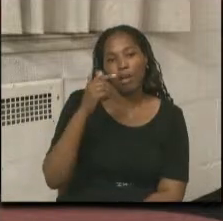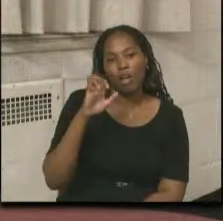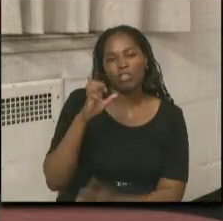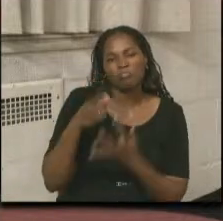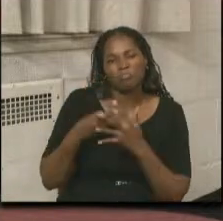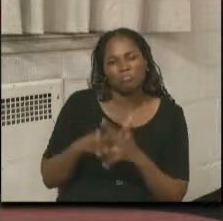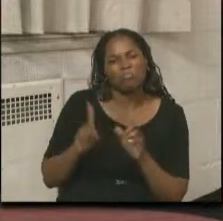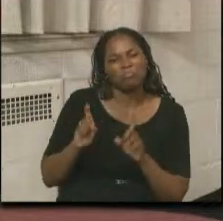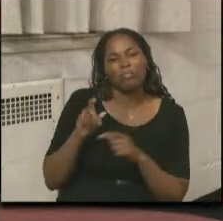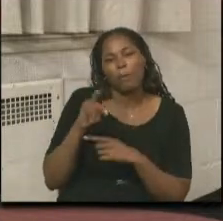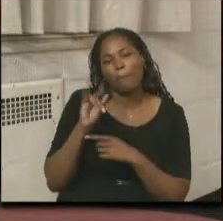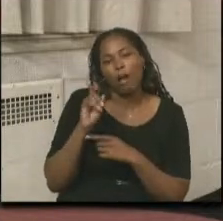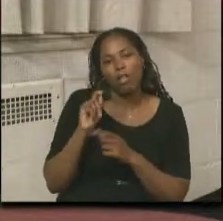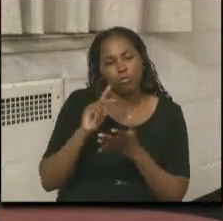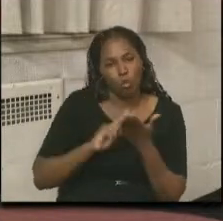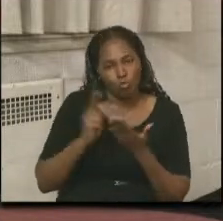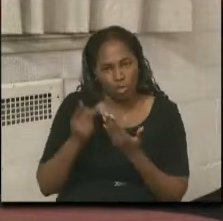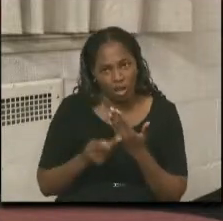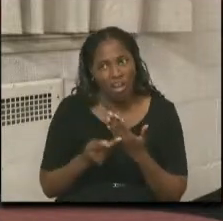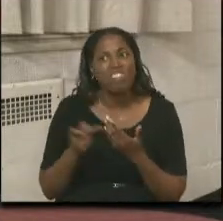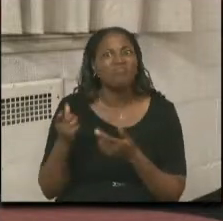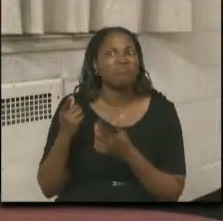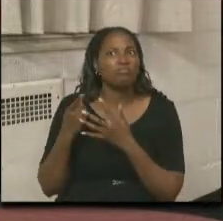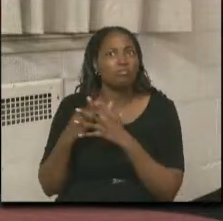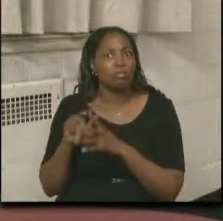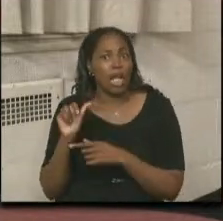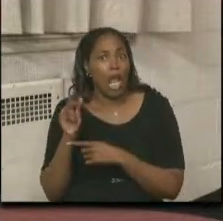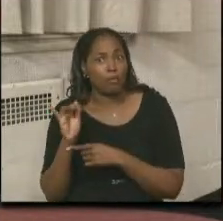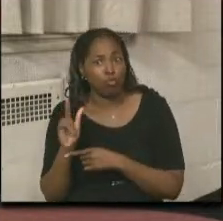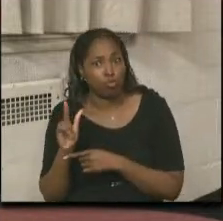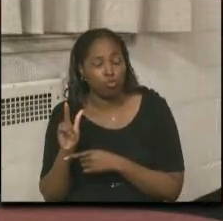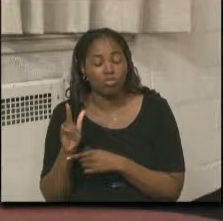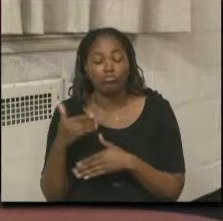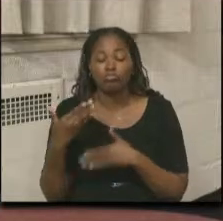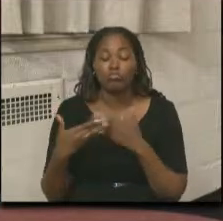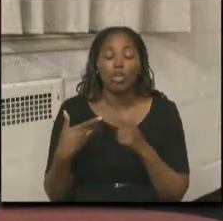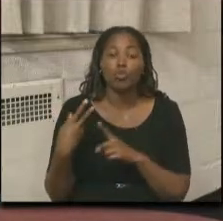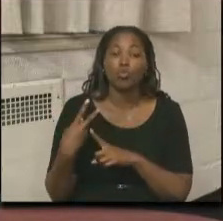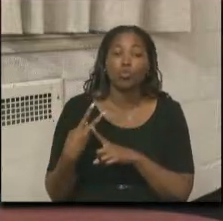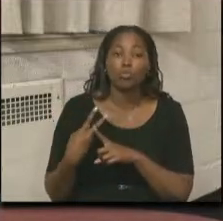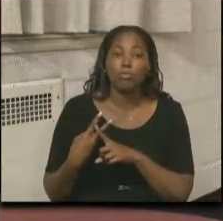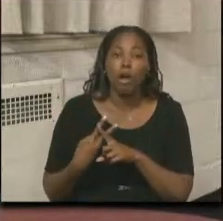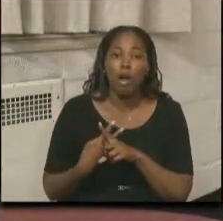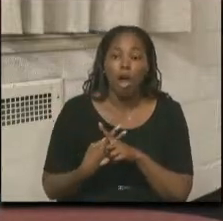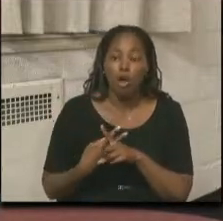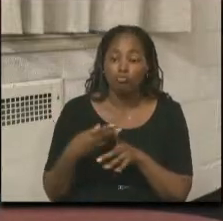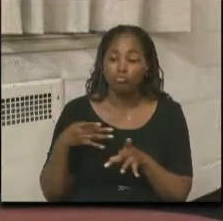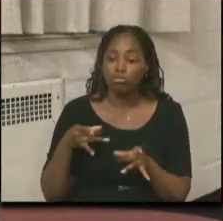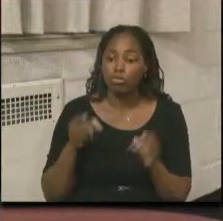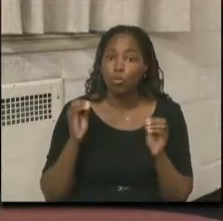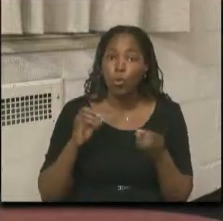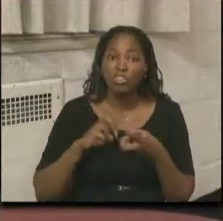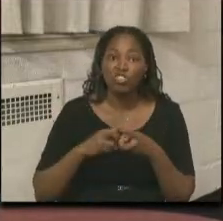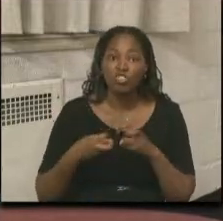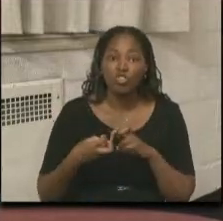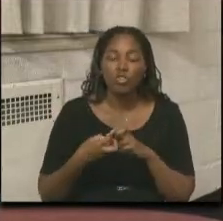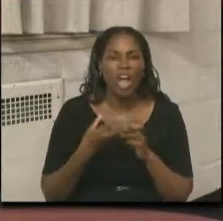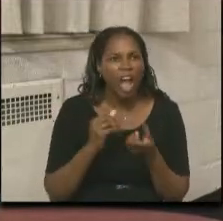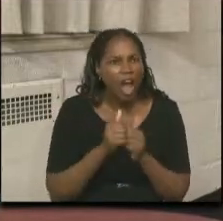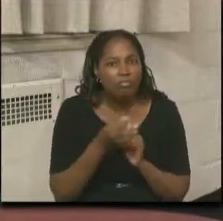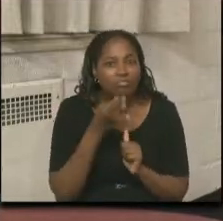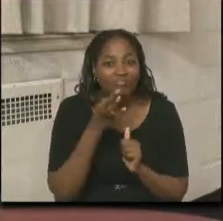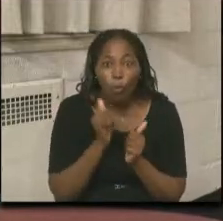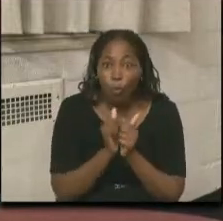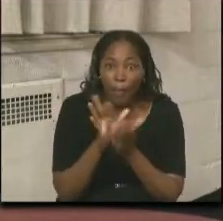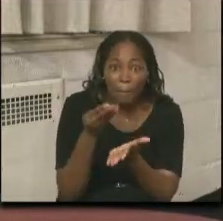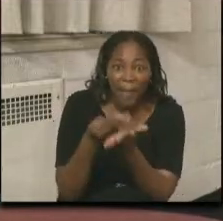that program, and we did it in April. In 2 months, we had no issues, and guess what? We did it with no money. We had